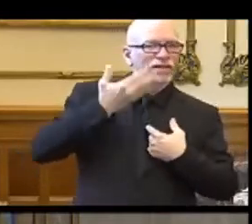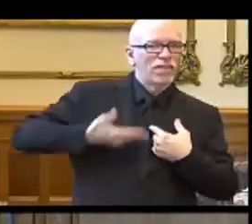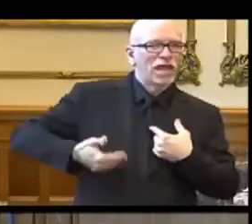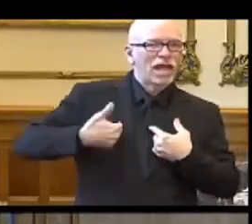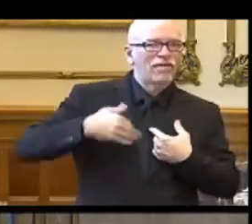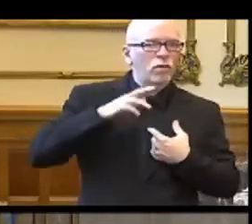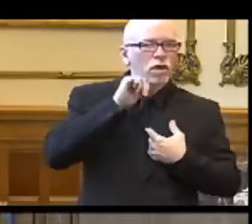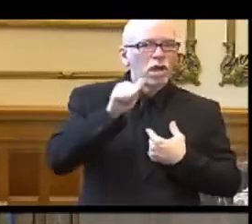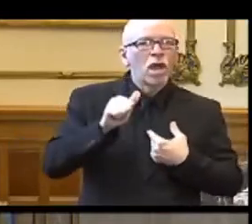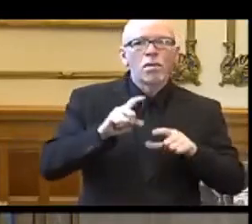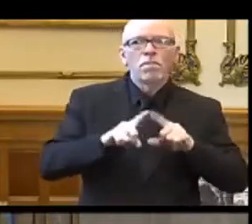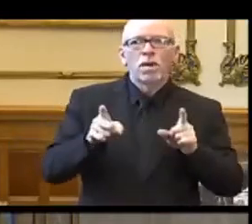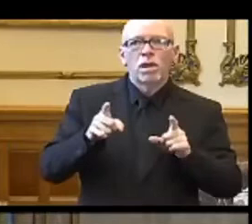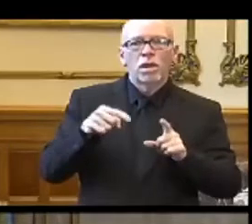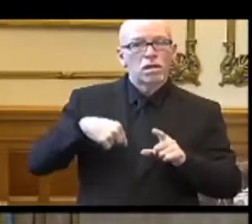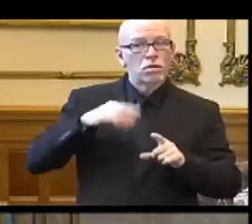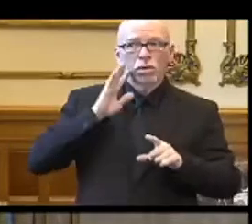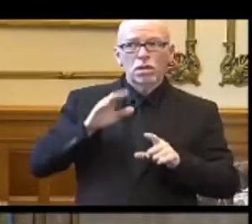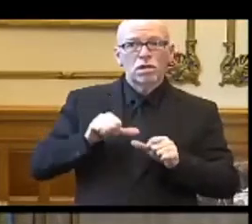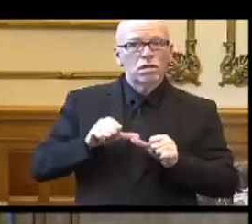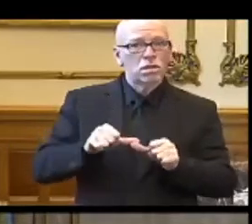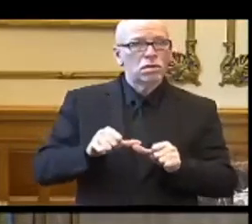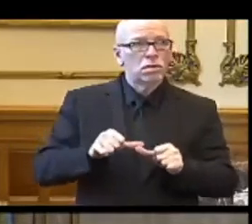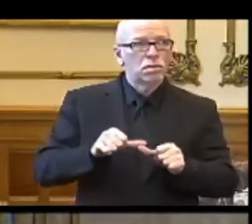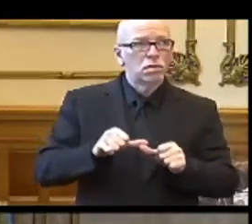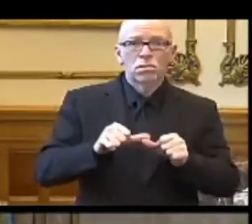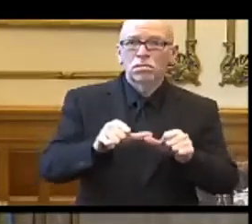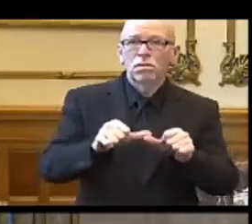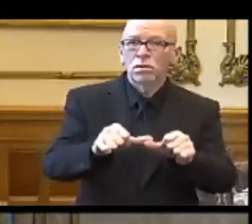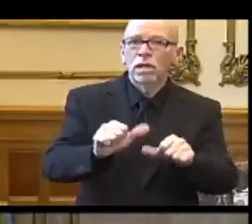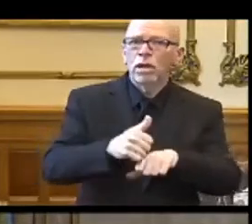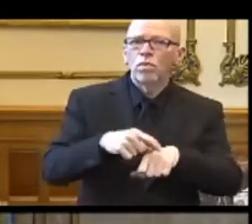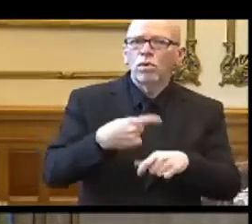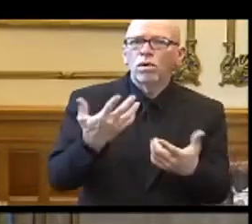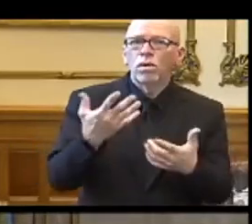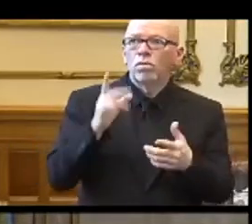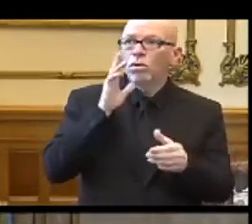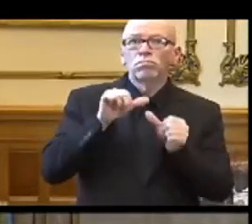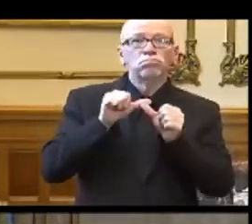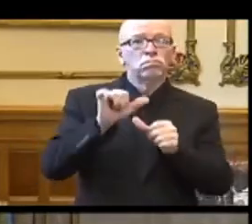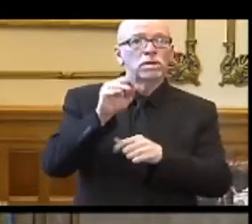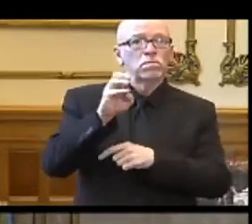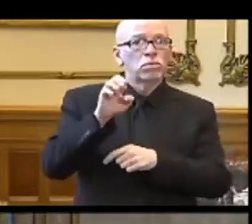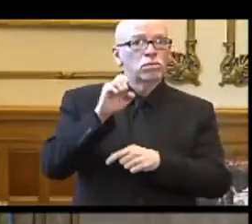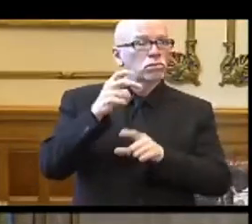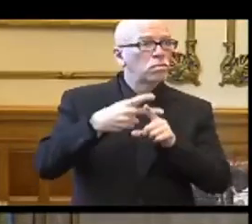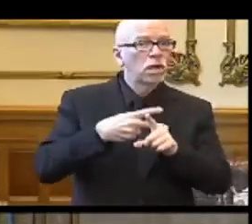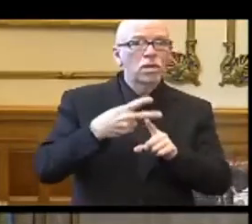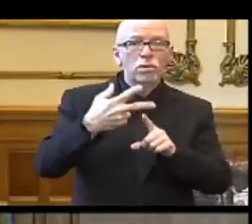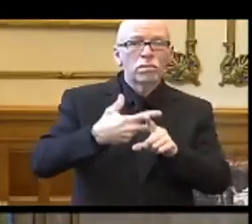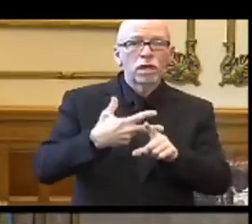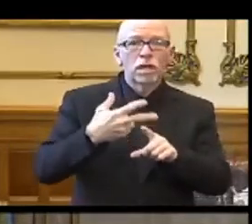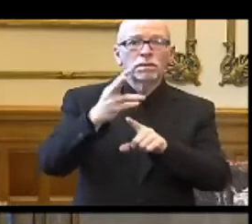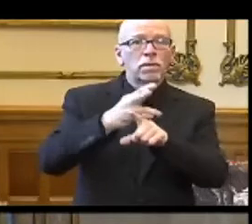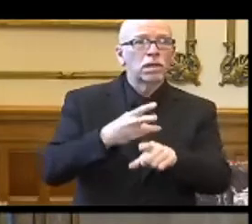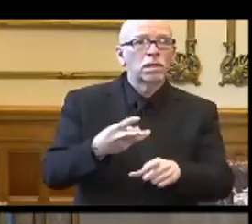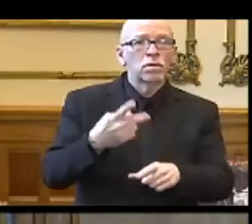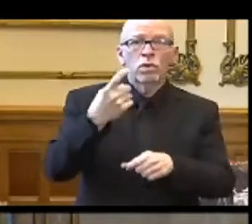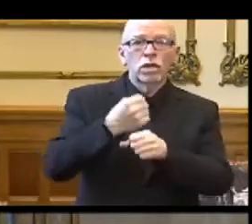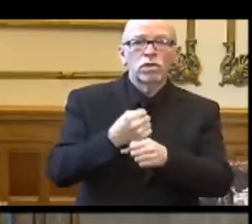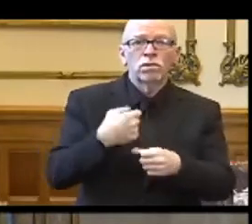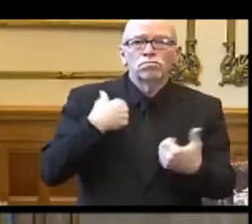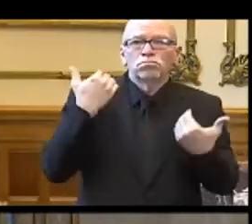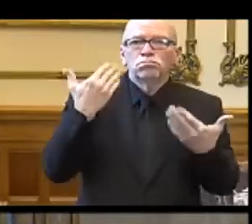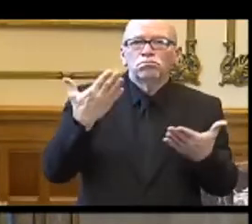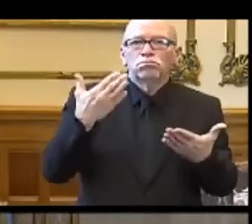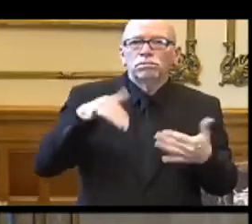actually know whether that will be there in enough of an amount to keep you immune in 2 months, 3 months, 6 months, or a year, as